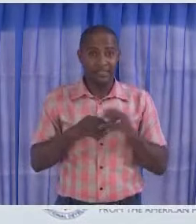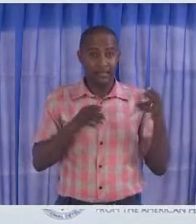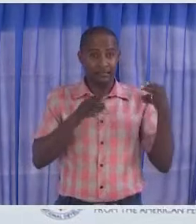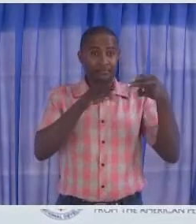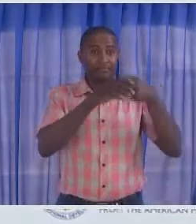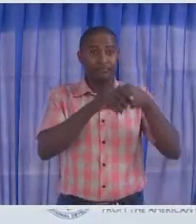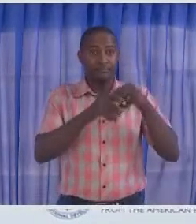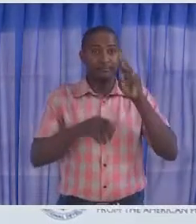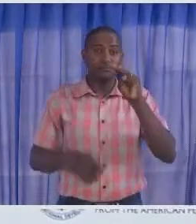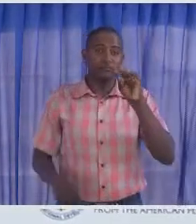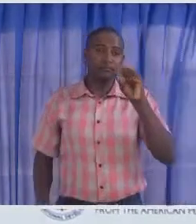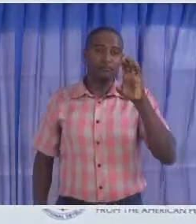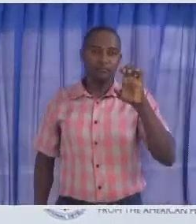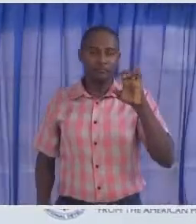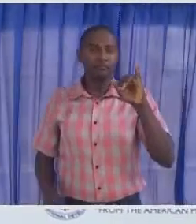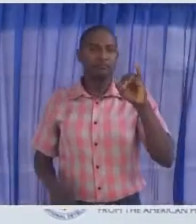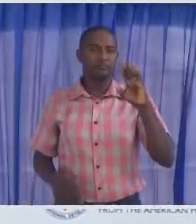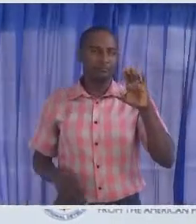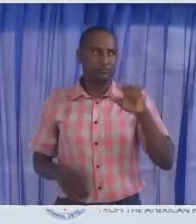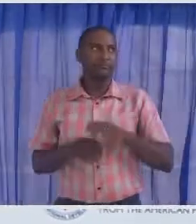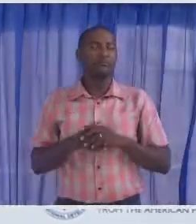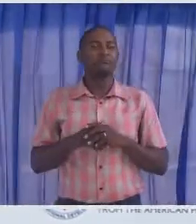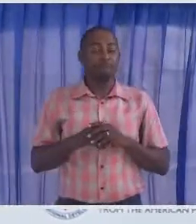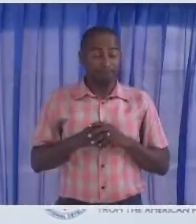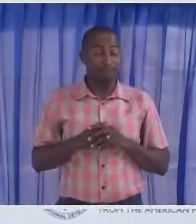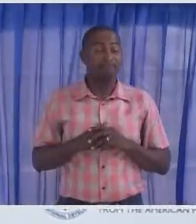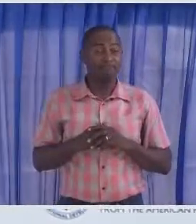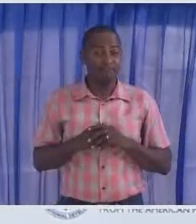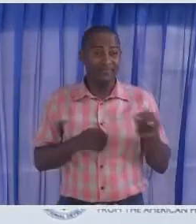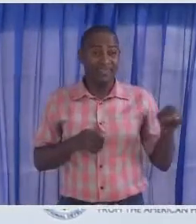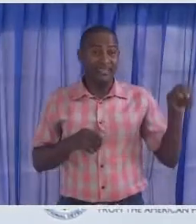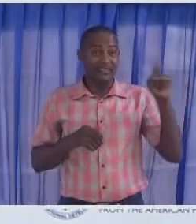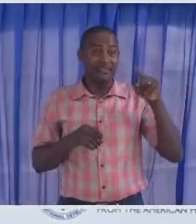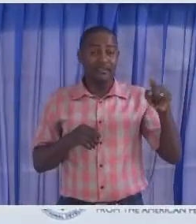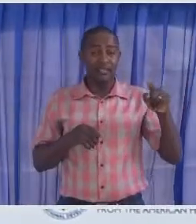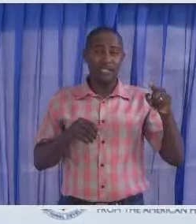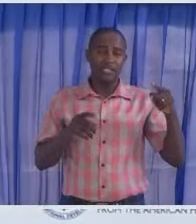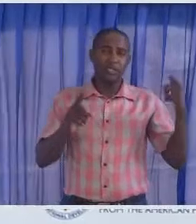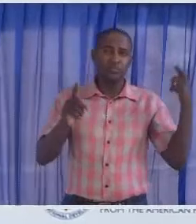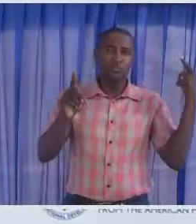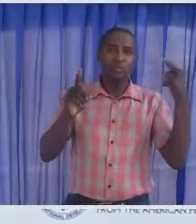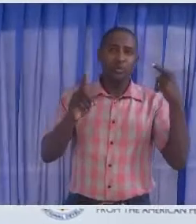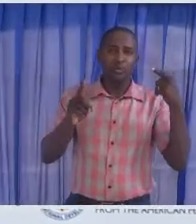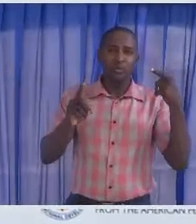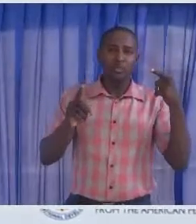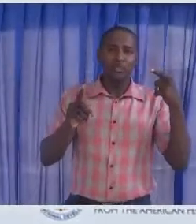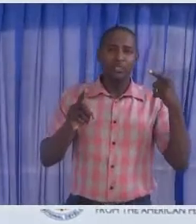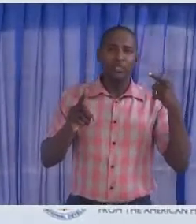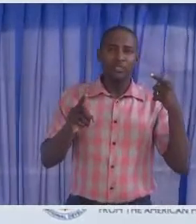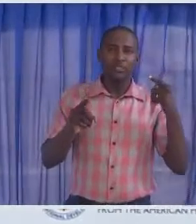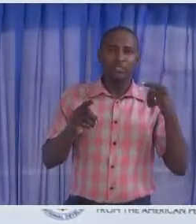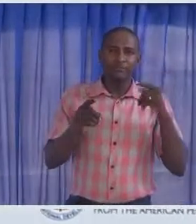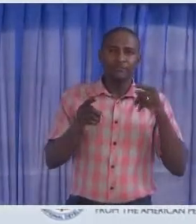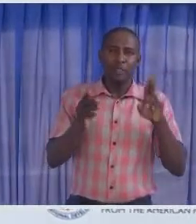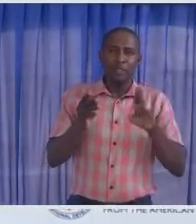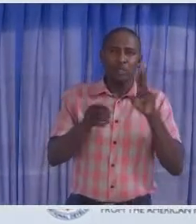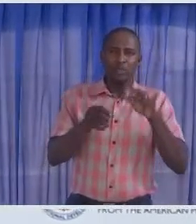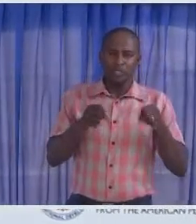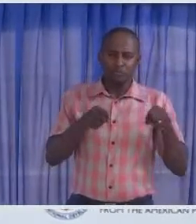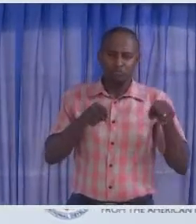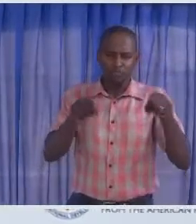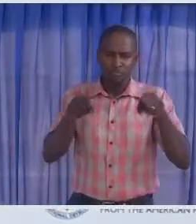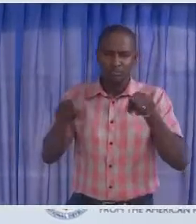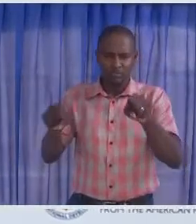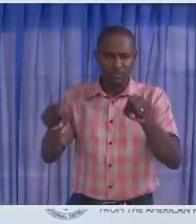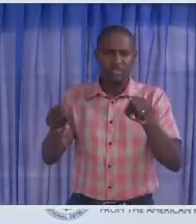Education, Youth and Culture, Youth and Information, their thrust to take a strategic approach to the